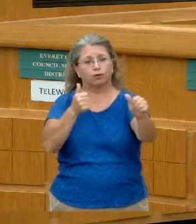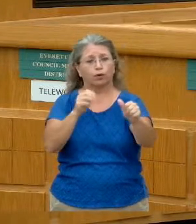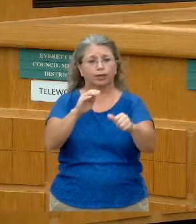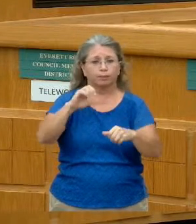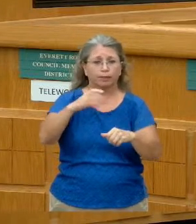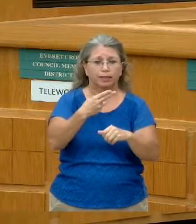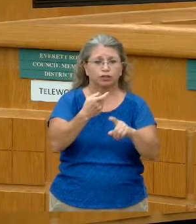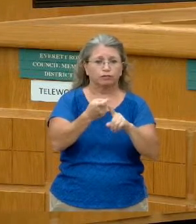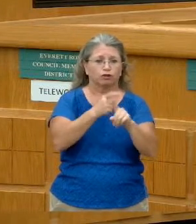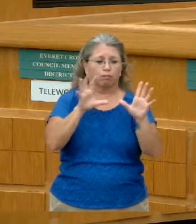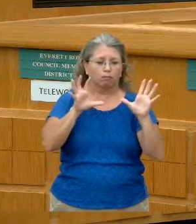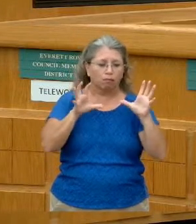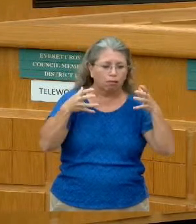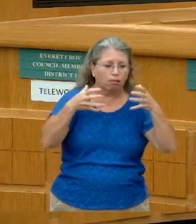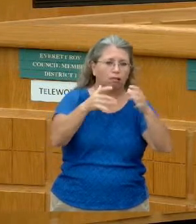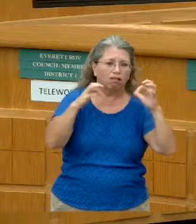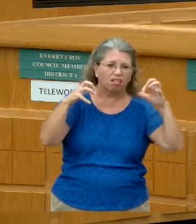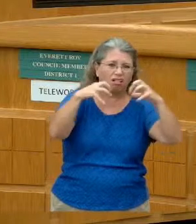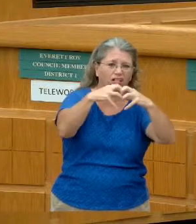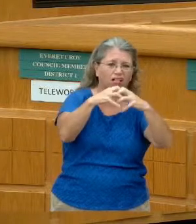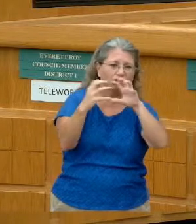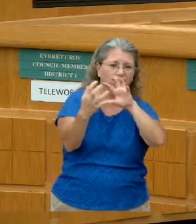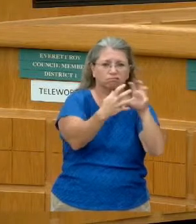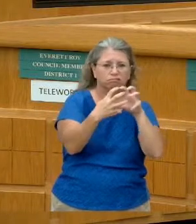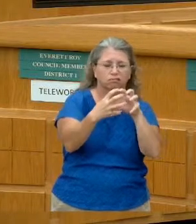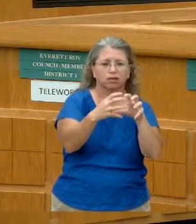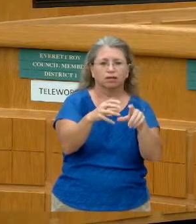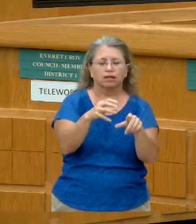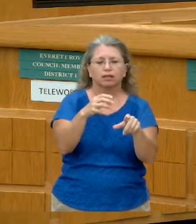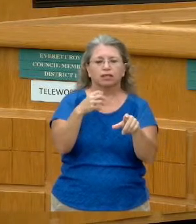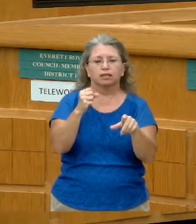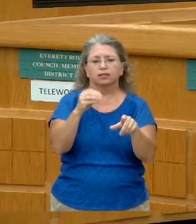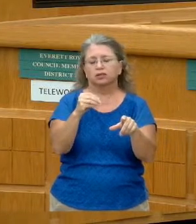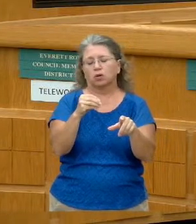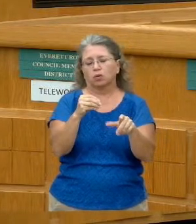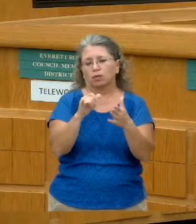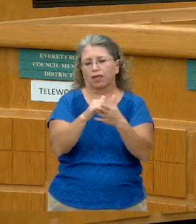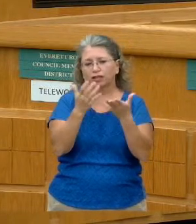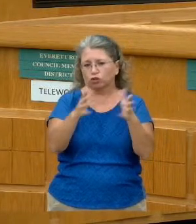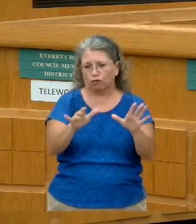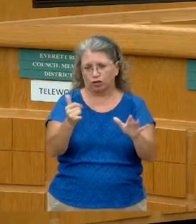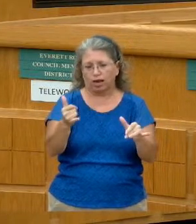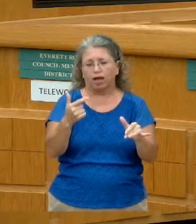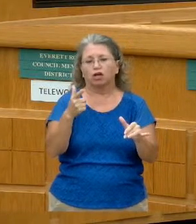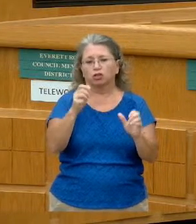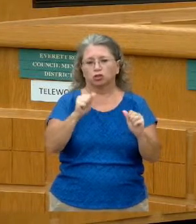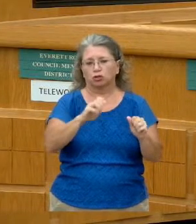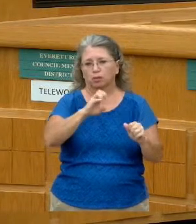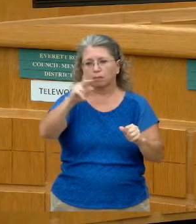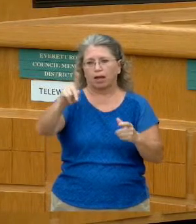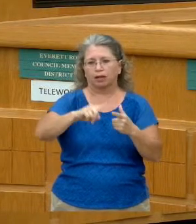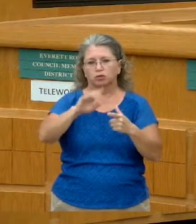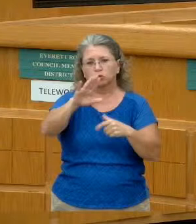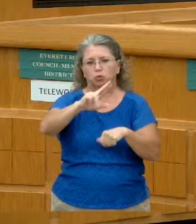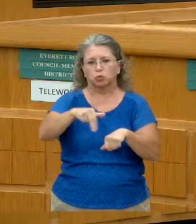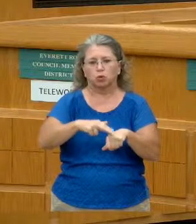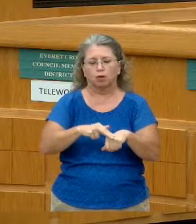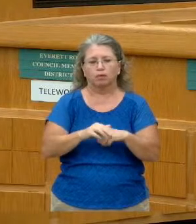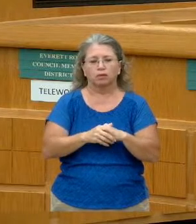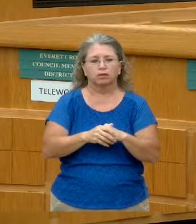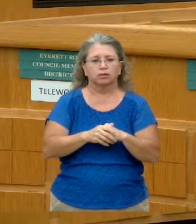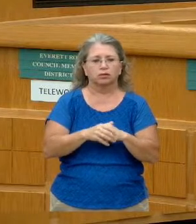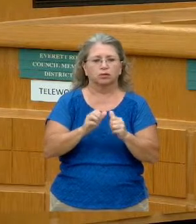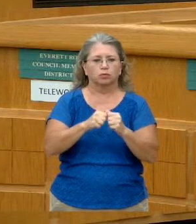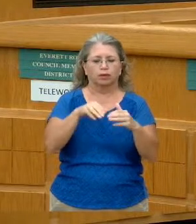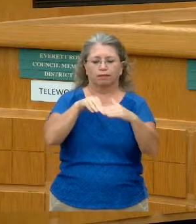your temporary inconvenience is over now, and you can get back to your normal routine in terms of your access